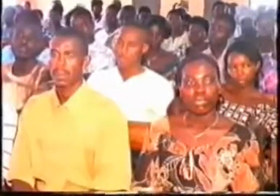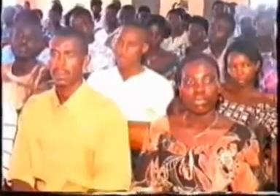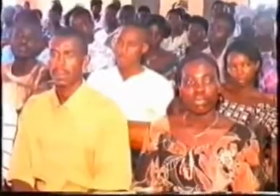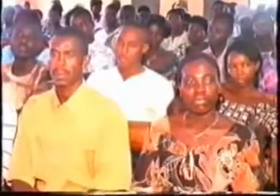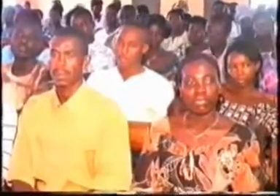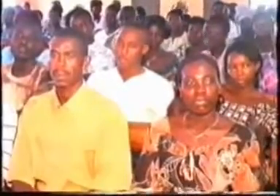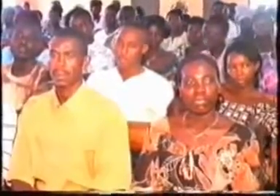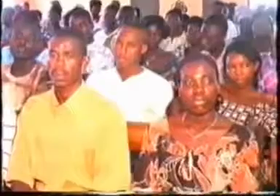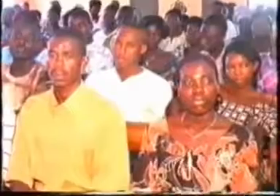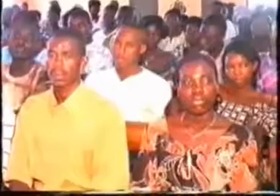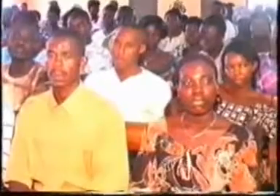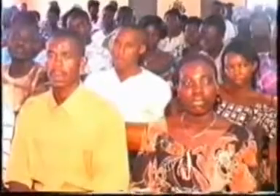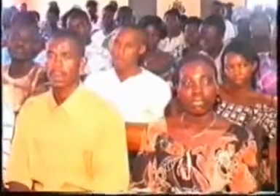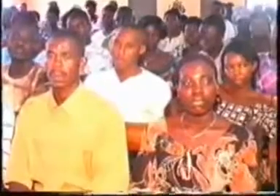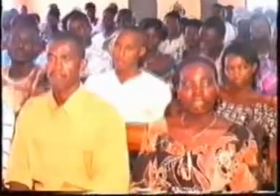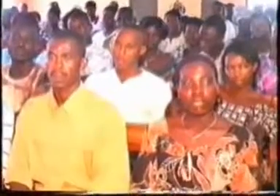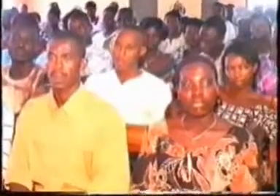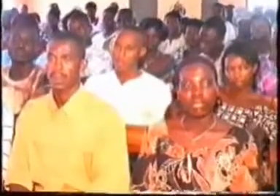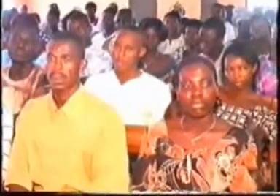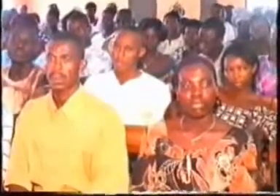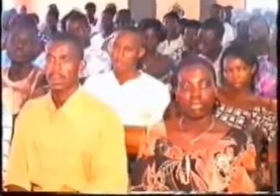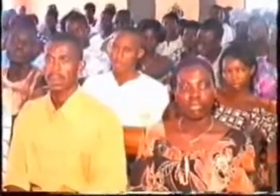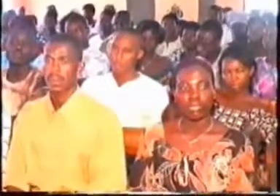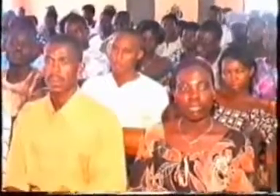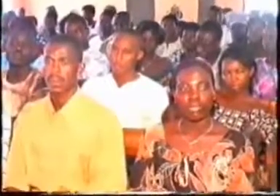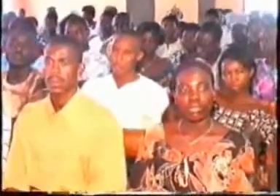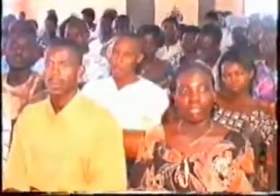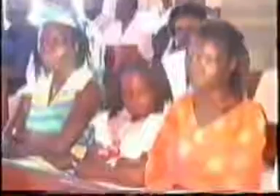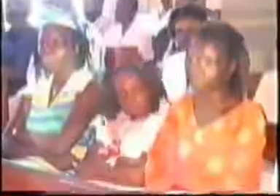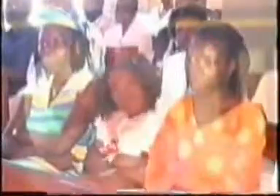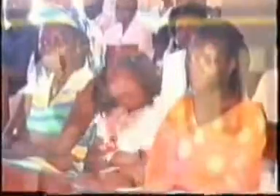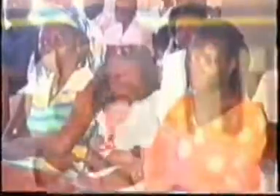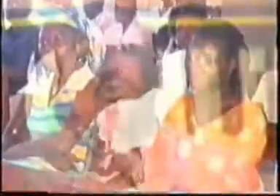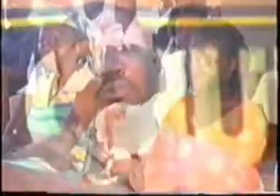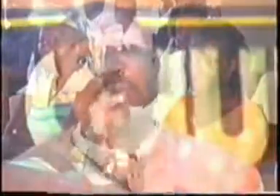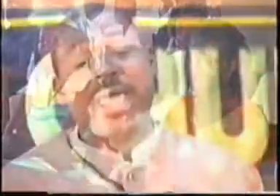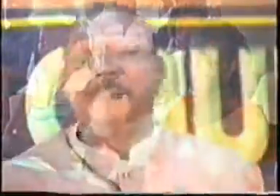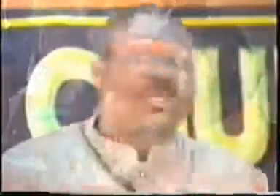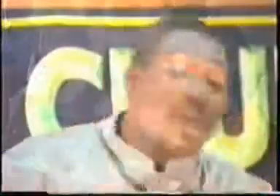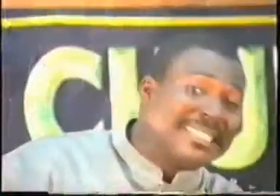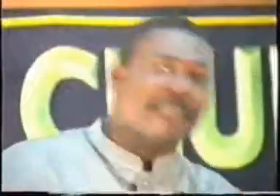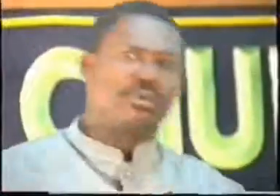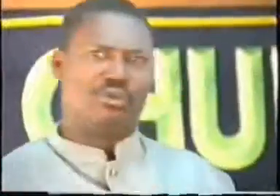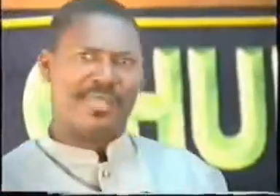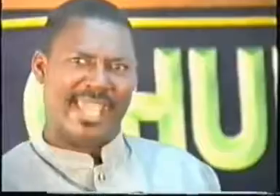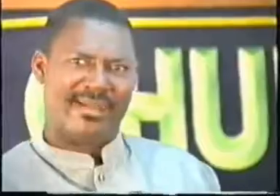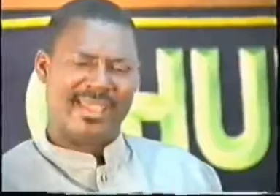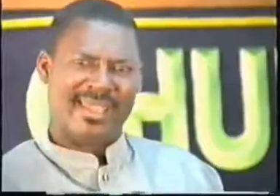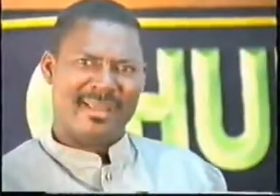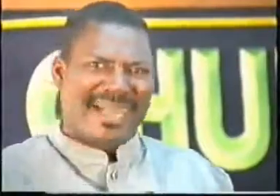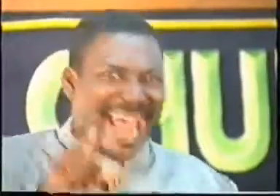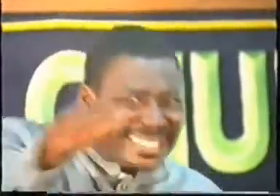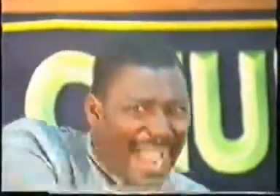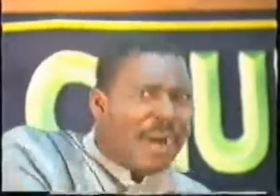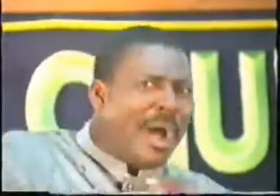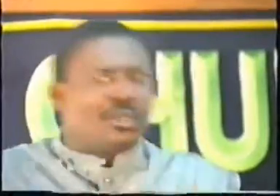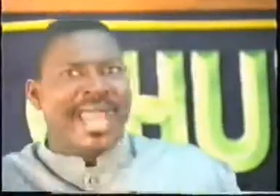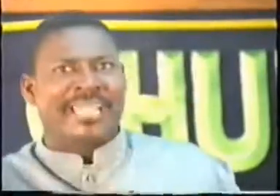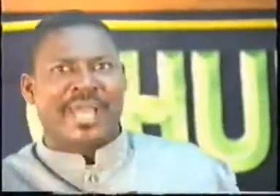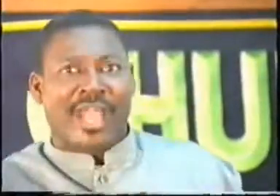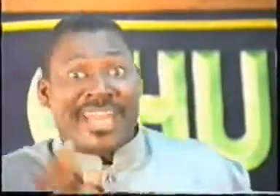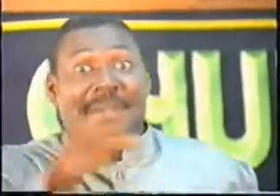110. Then to win 10 million, I would do 1 million no echo. Sometimes, would to me, but sometimes, would to me. But that time,